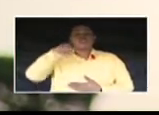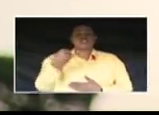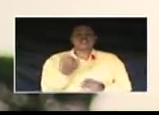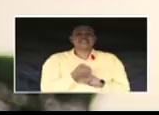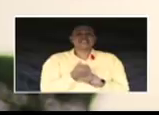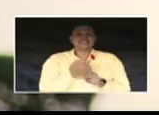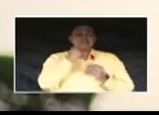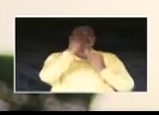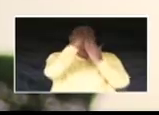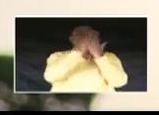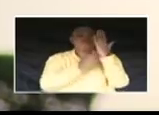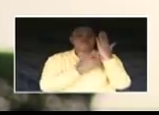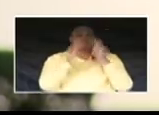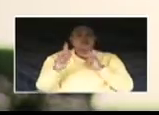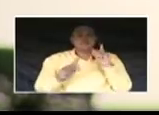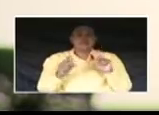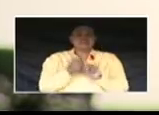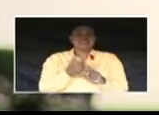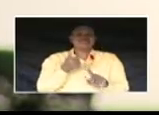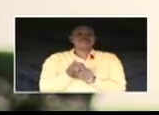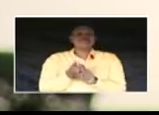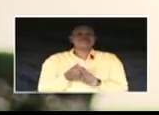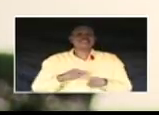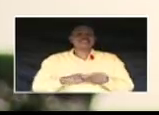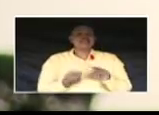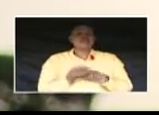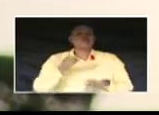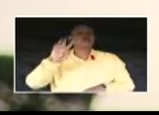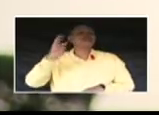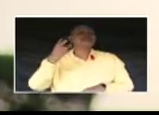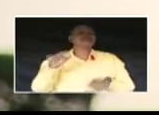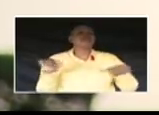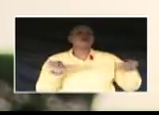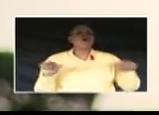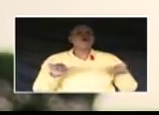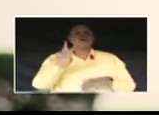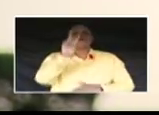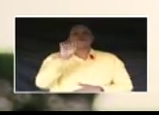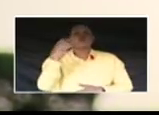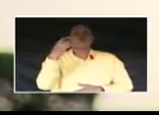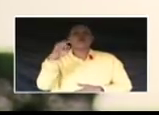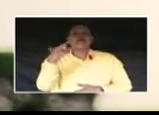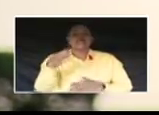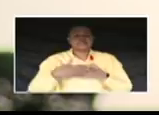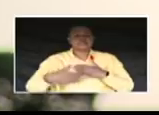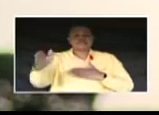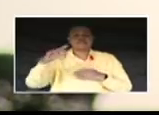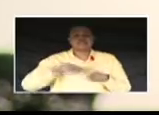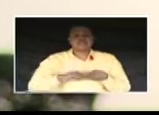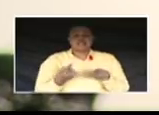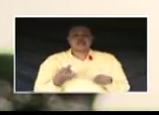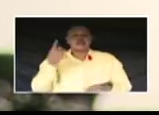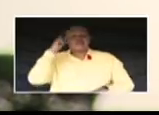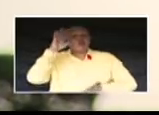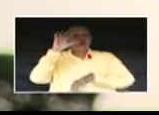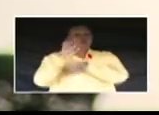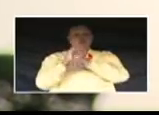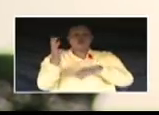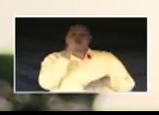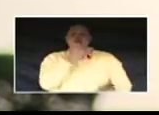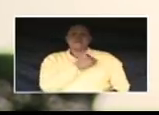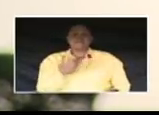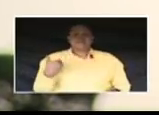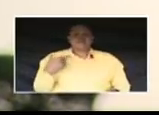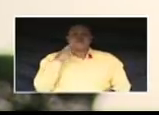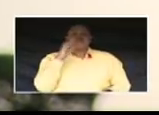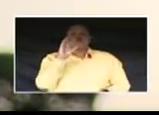upon the following persons with effect from the 6th of August 2018. For appointment as members of